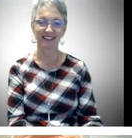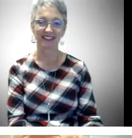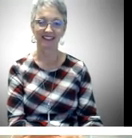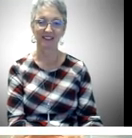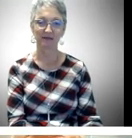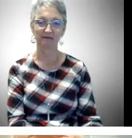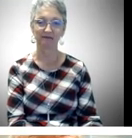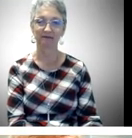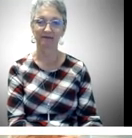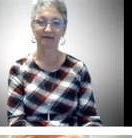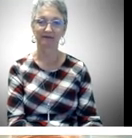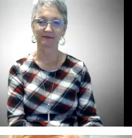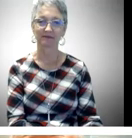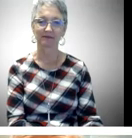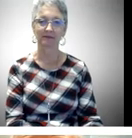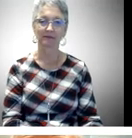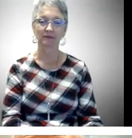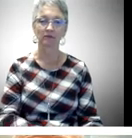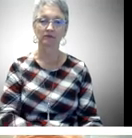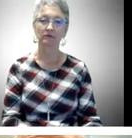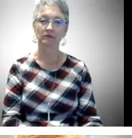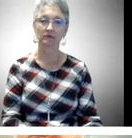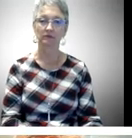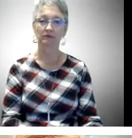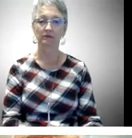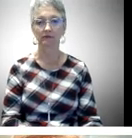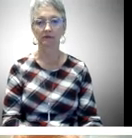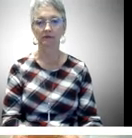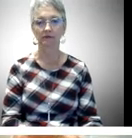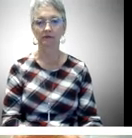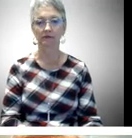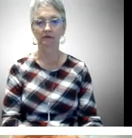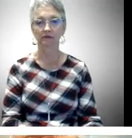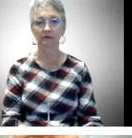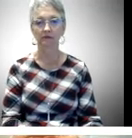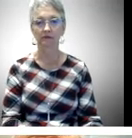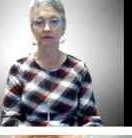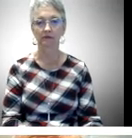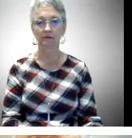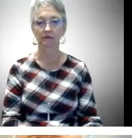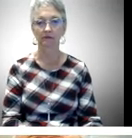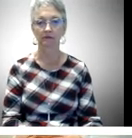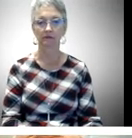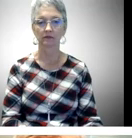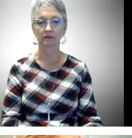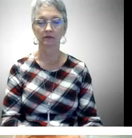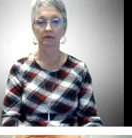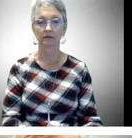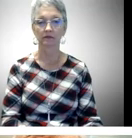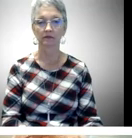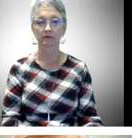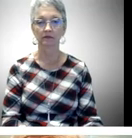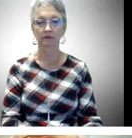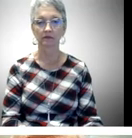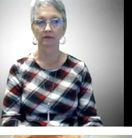did. And I think that that's great, that people have interests and specialties. And so I think everyone needs to start reading